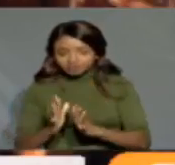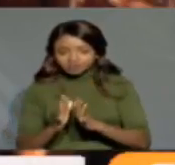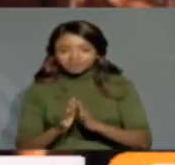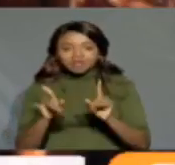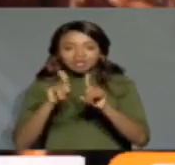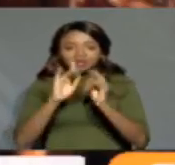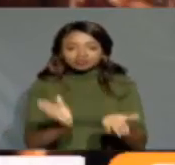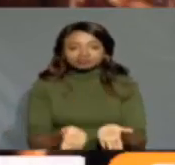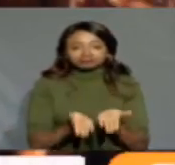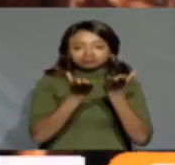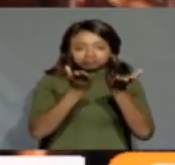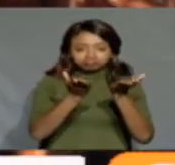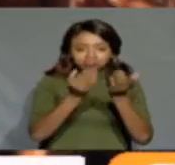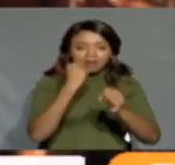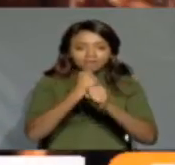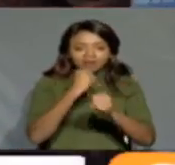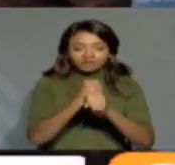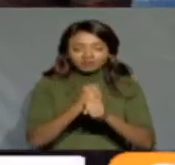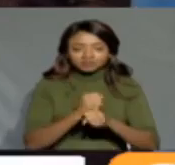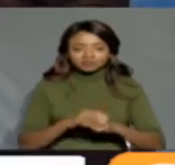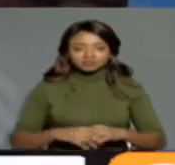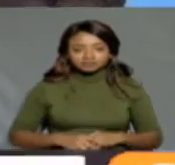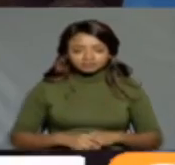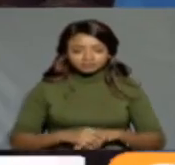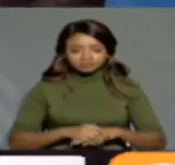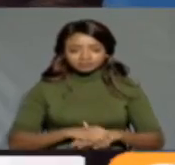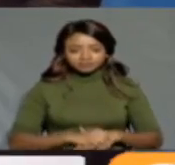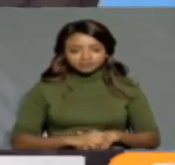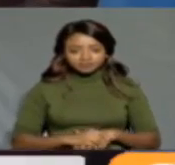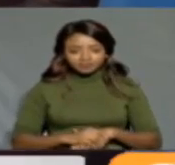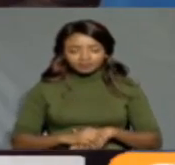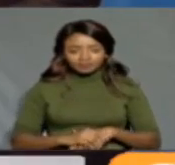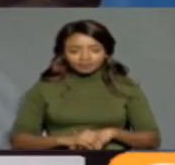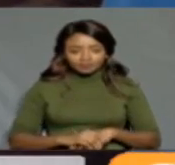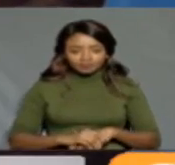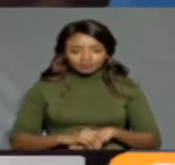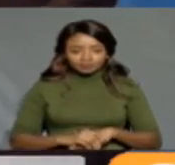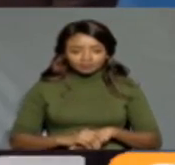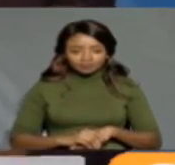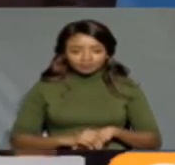and improved underwriting performance. Patrick Egonza, Citizen TV.